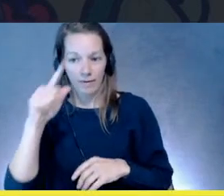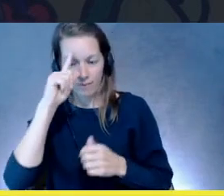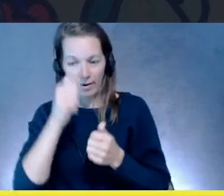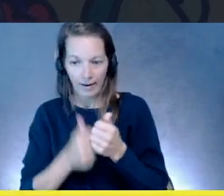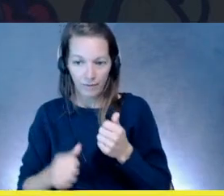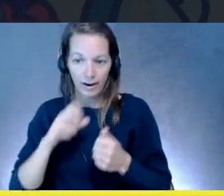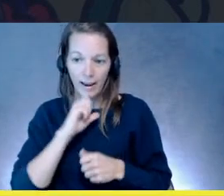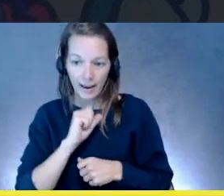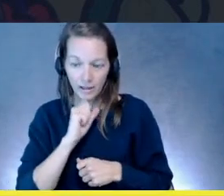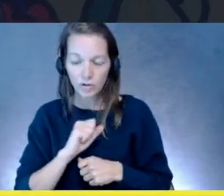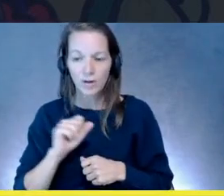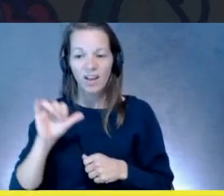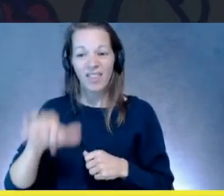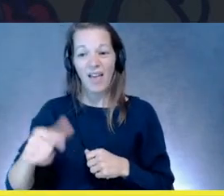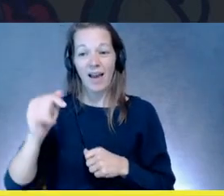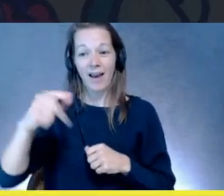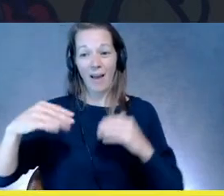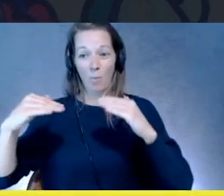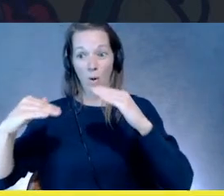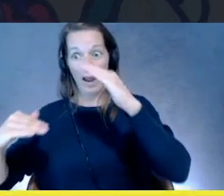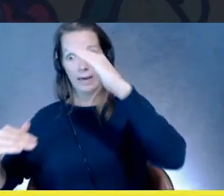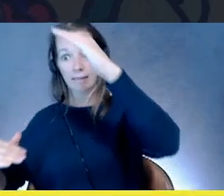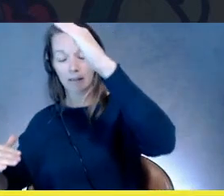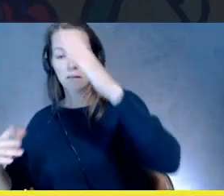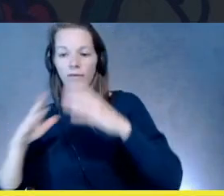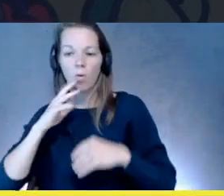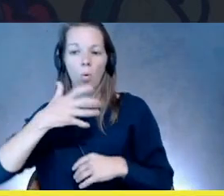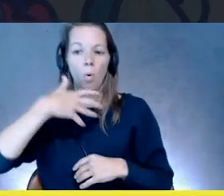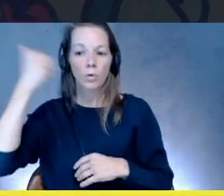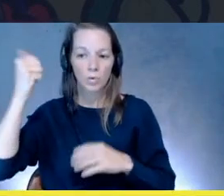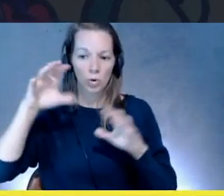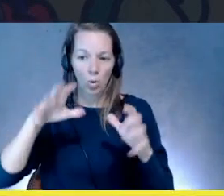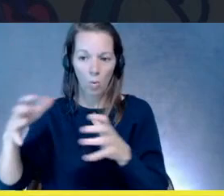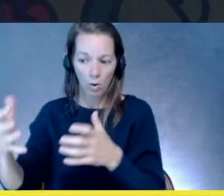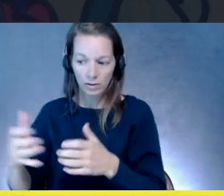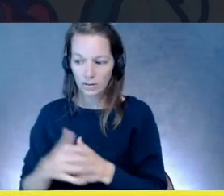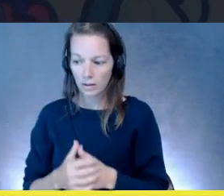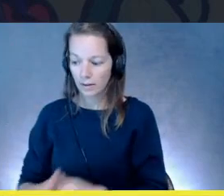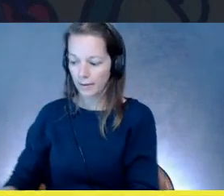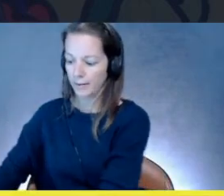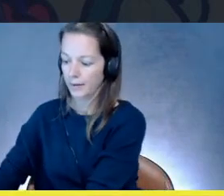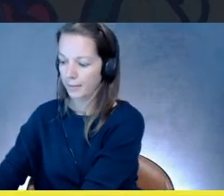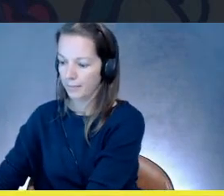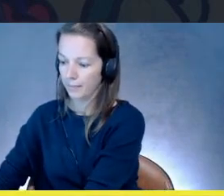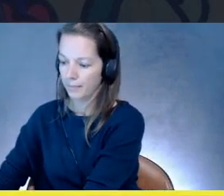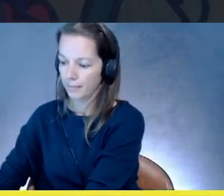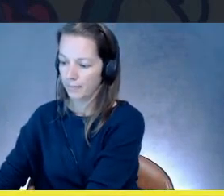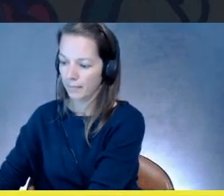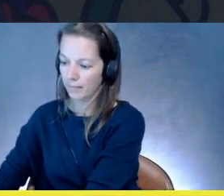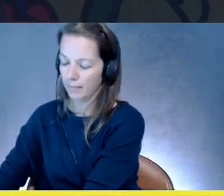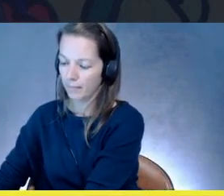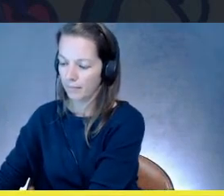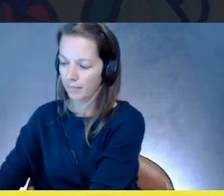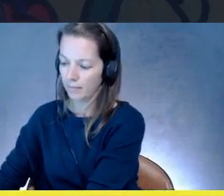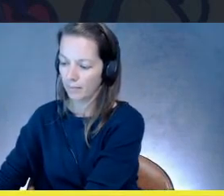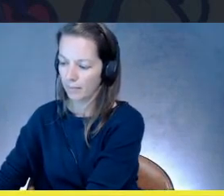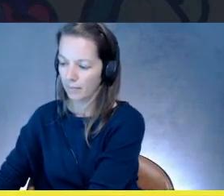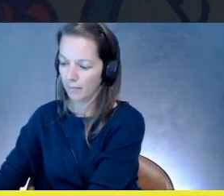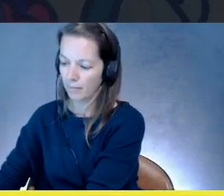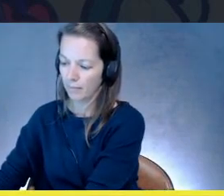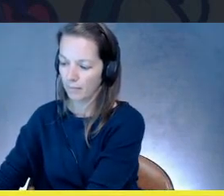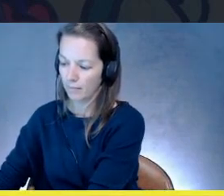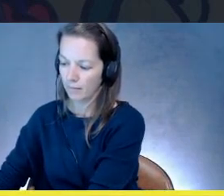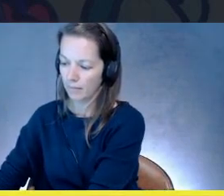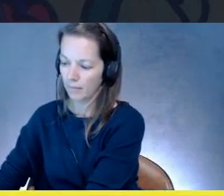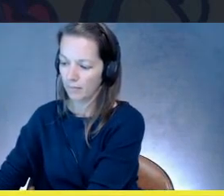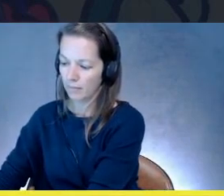that gap widens slightly among older cohorts. And they still have nearly twice the likelihood of disability, especially